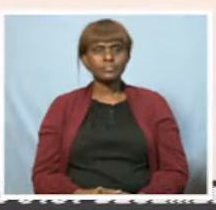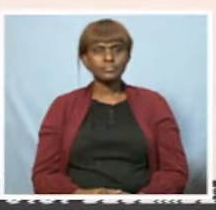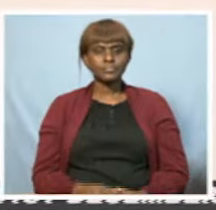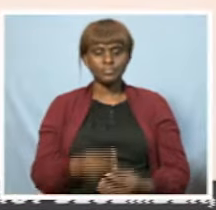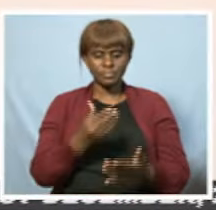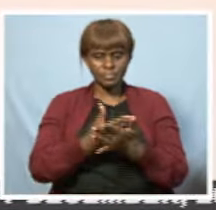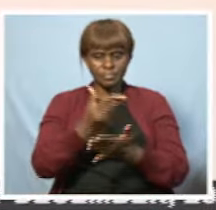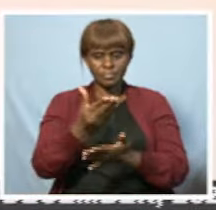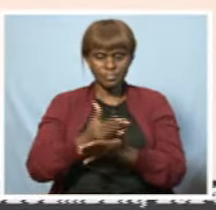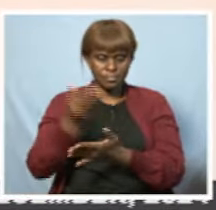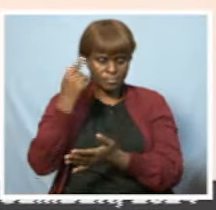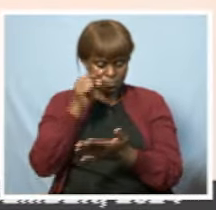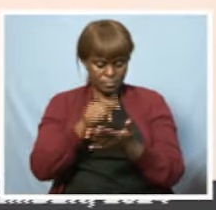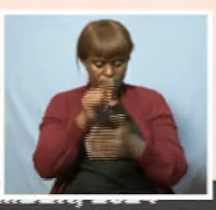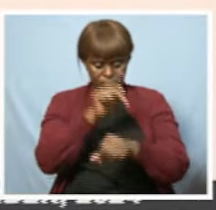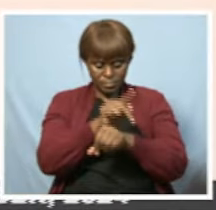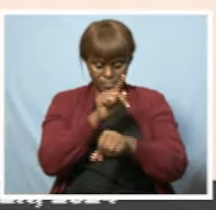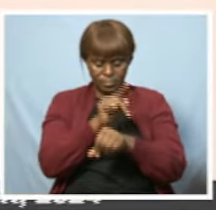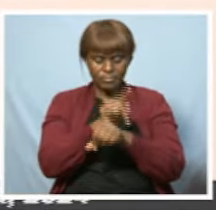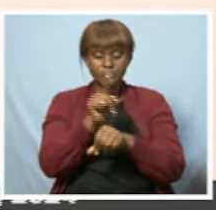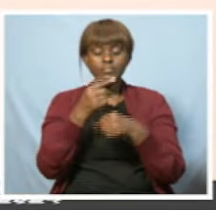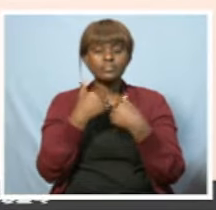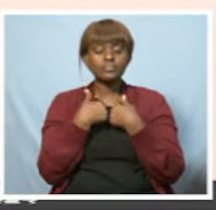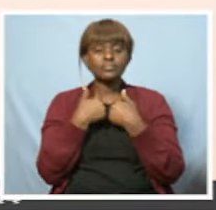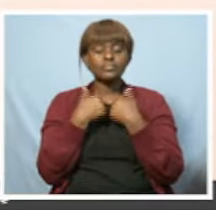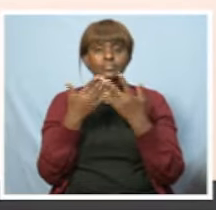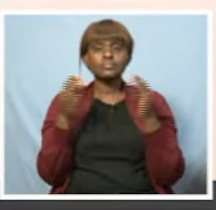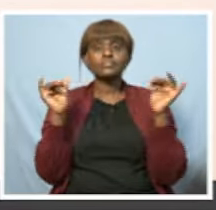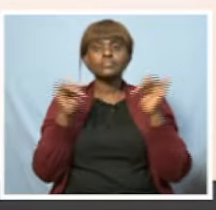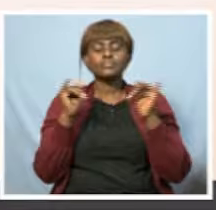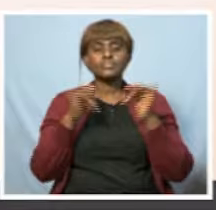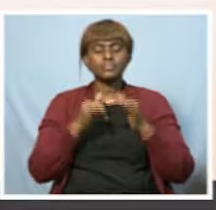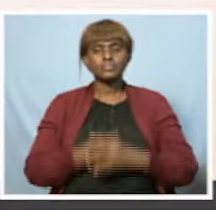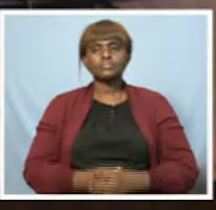procurement for this project? Do you have a contract? Yeah.